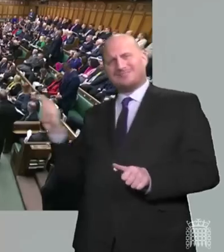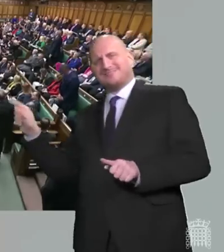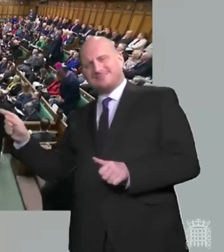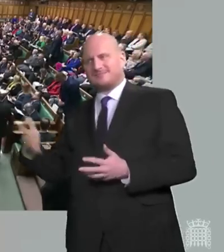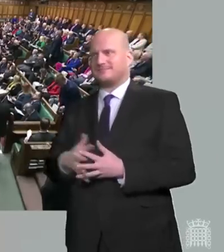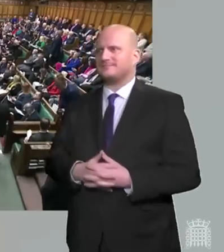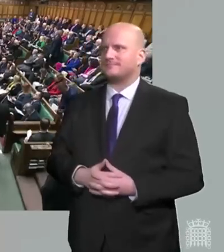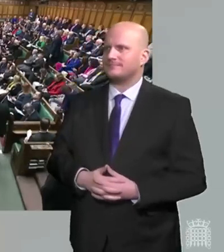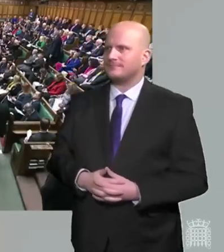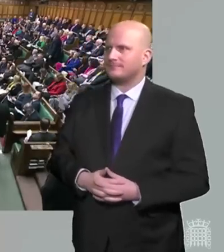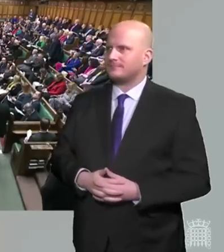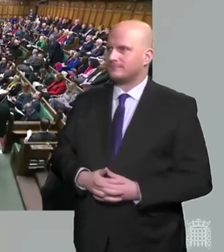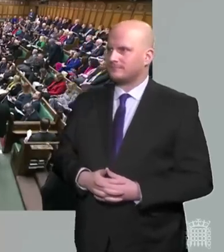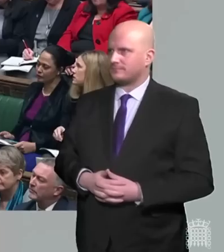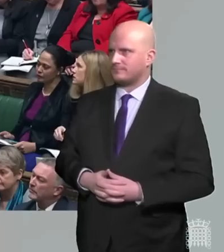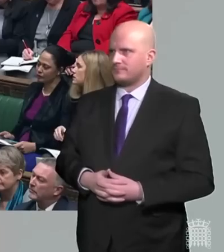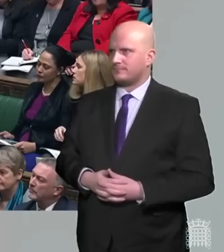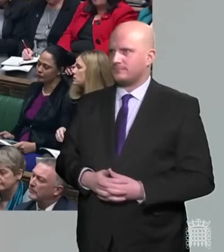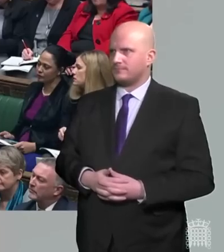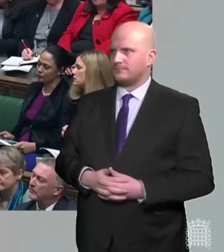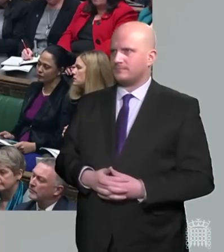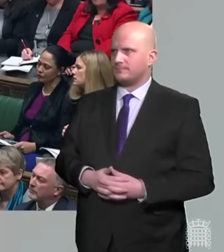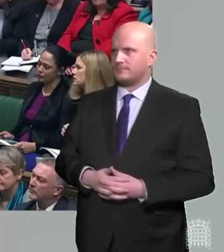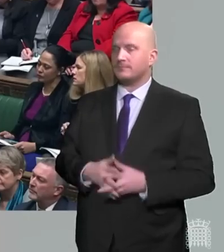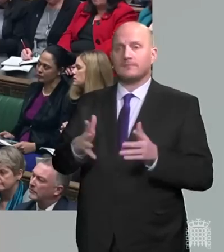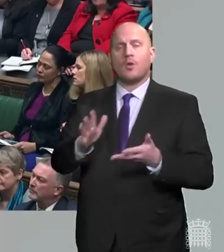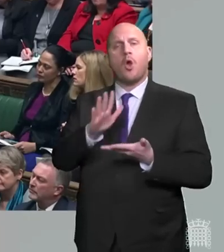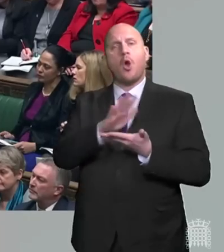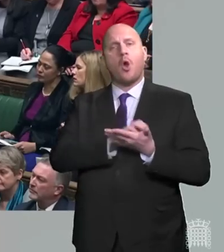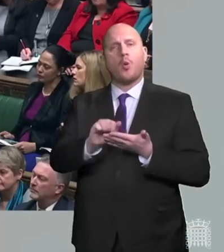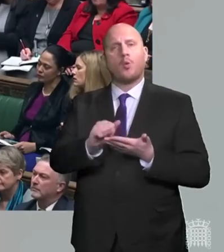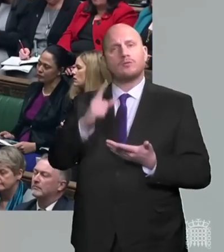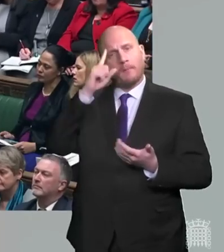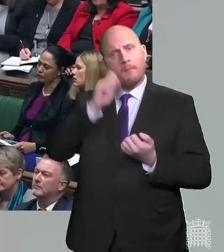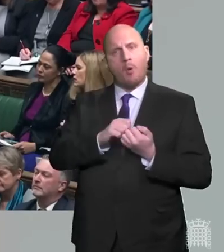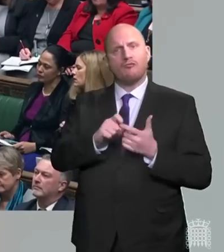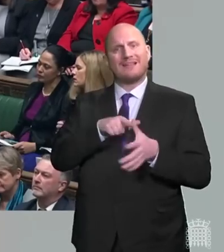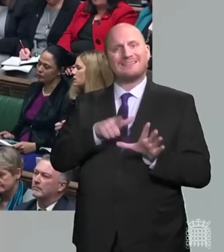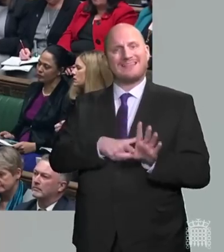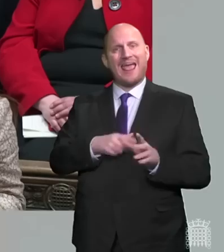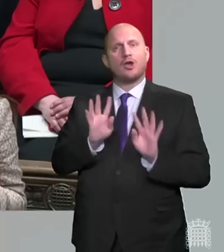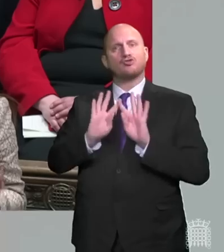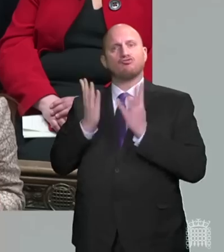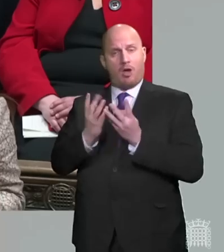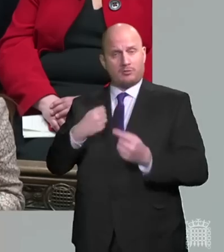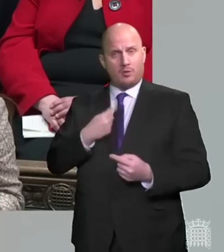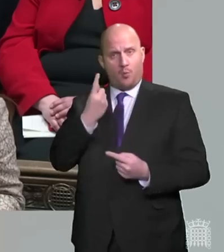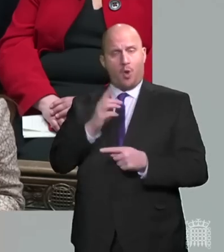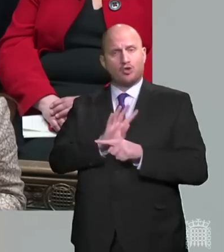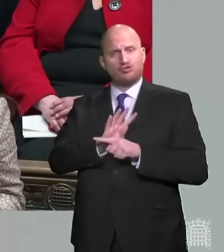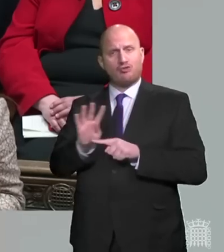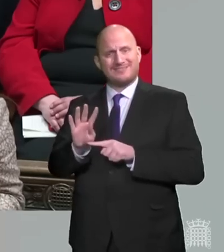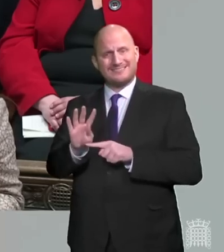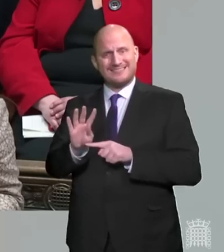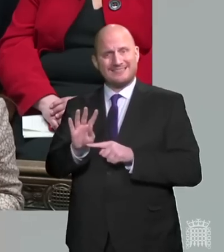of the Holocaust Memorial Day Trust, this week I was honoured to hear from Leah Lesser, a Holocaust survivor who came to this